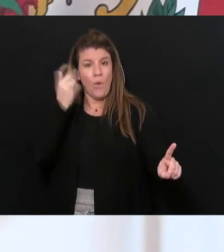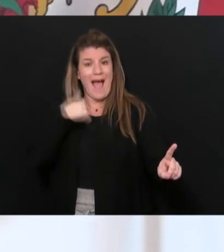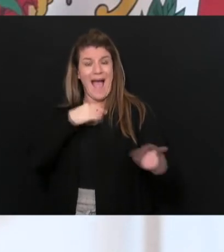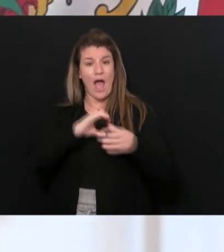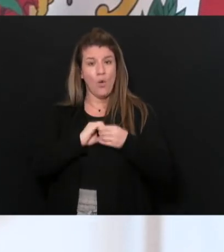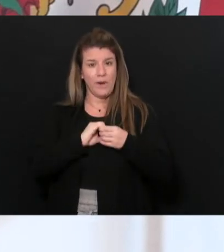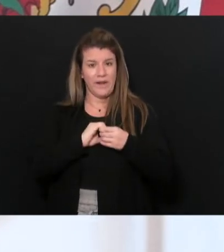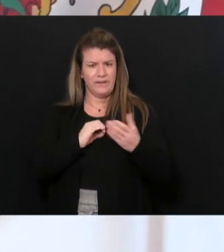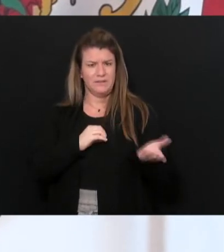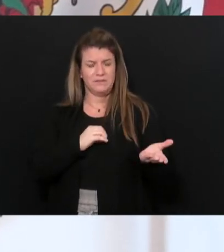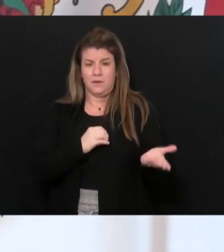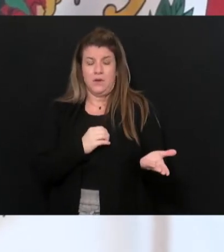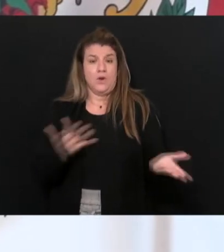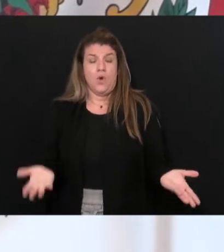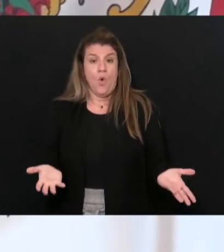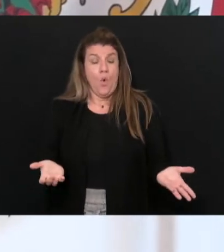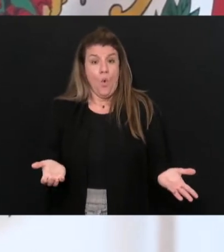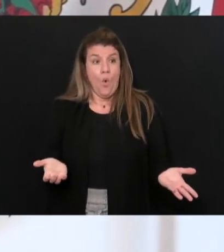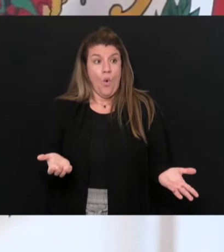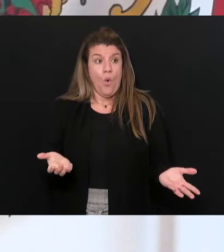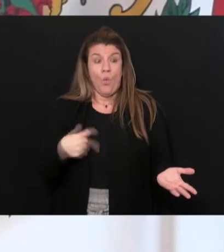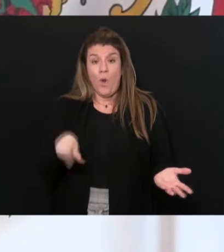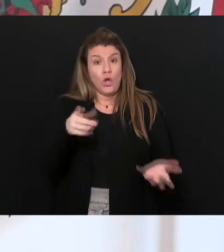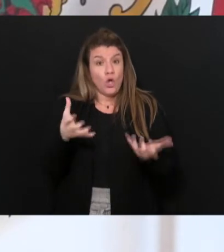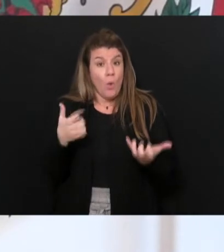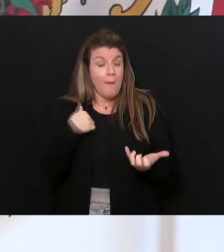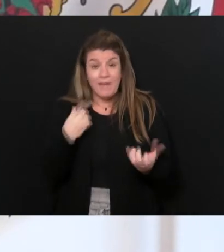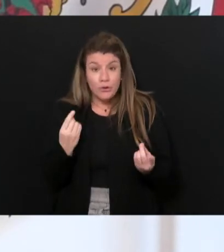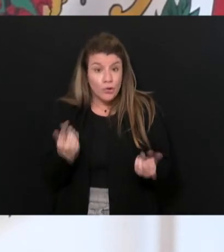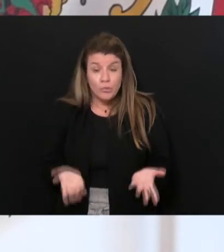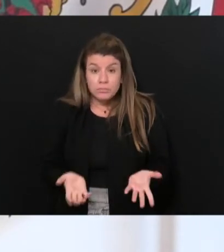me to do? What in the world do you want me to do?